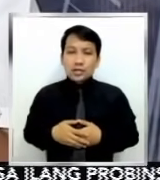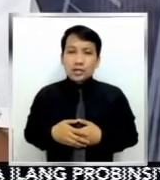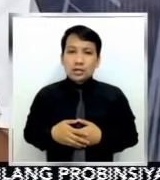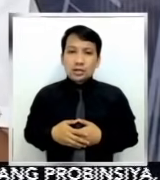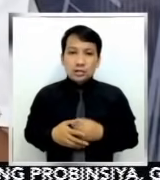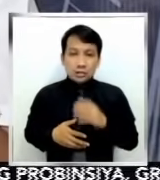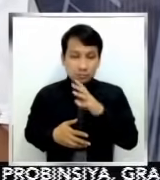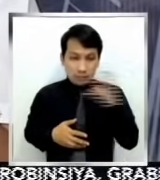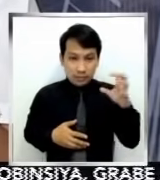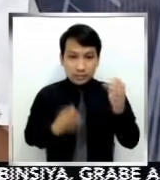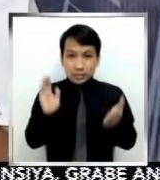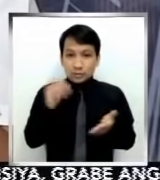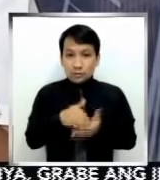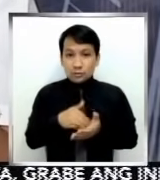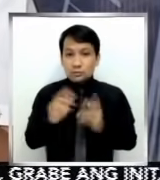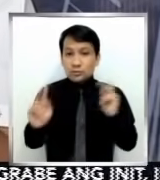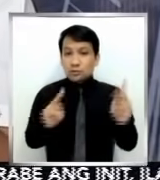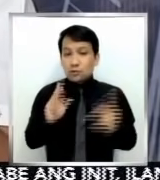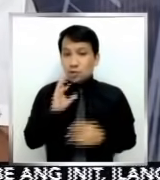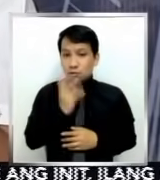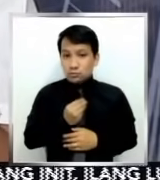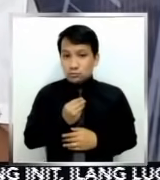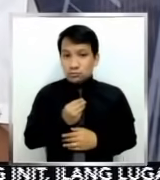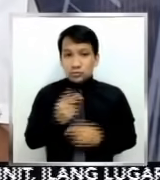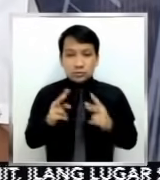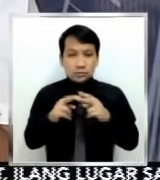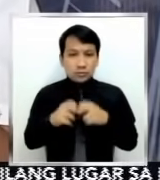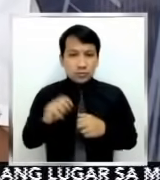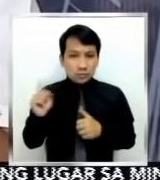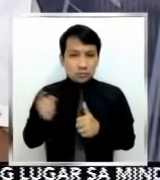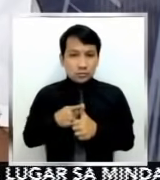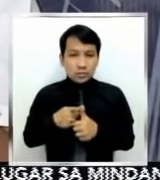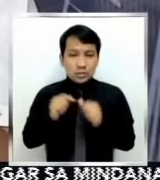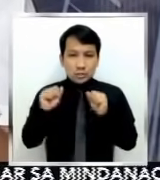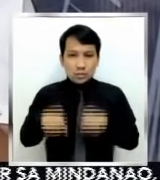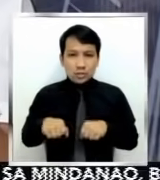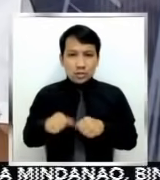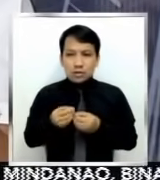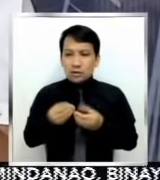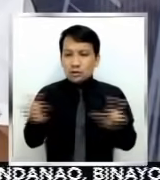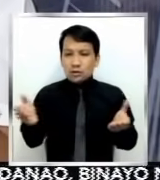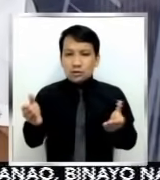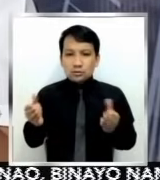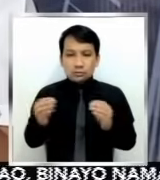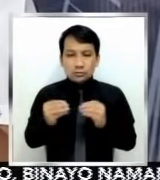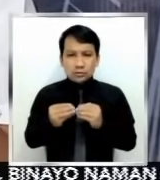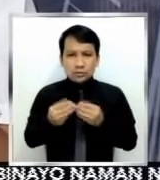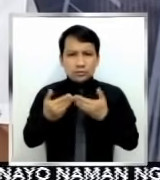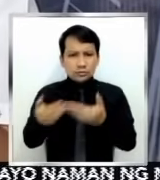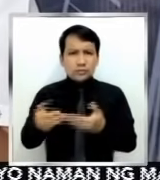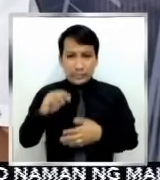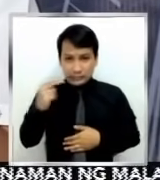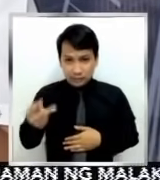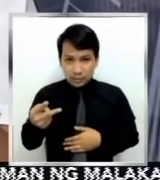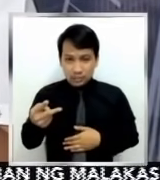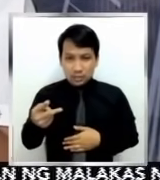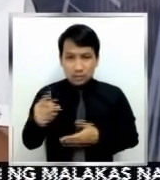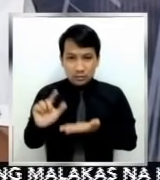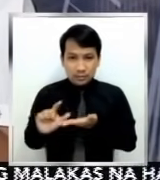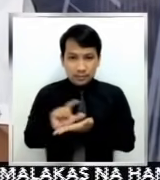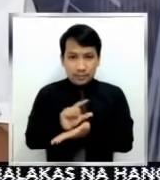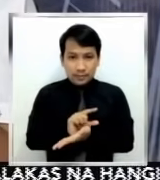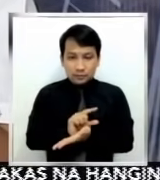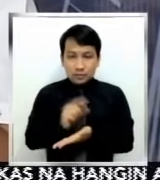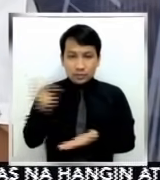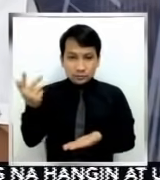500,000 people who have given the first dose. They have some worries that the second dose will not be coming, but these